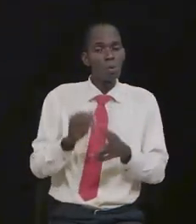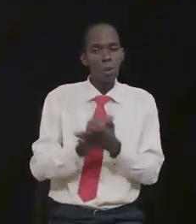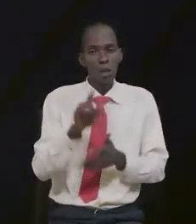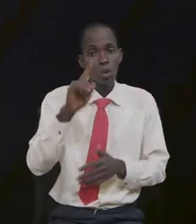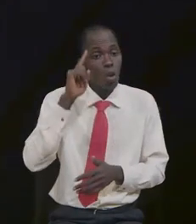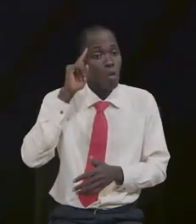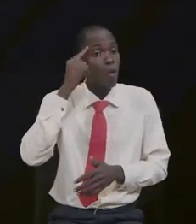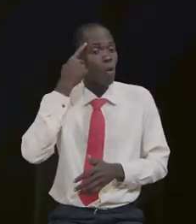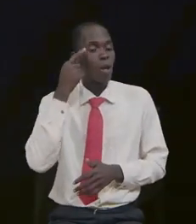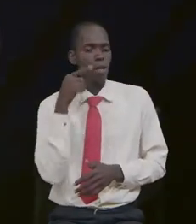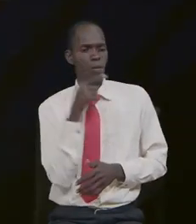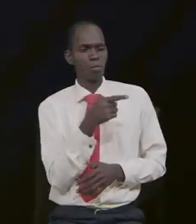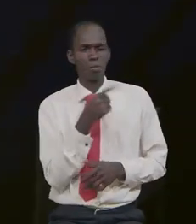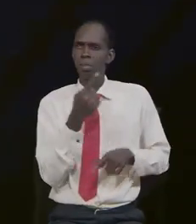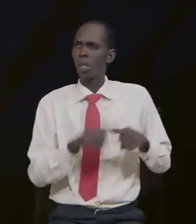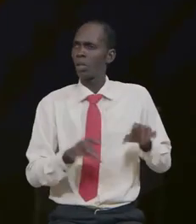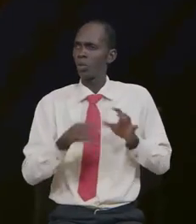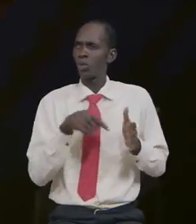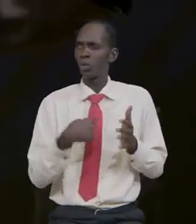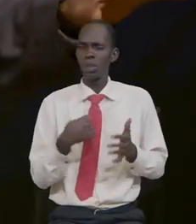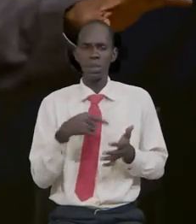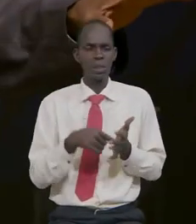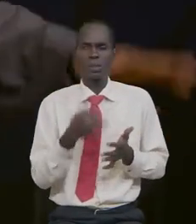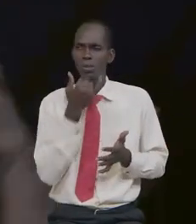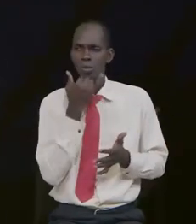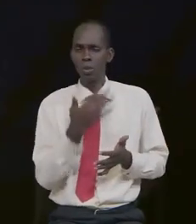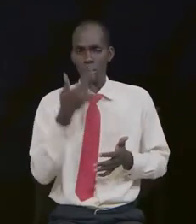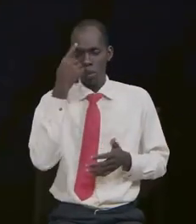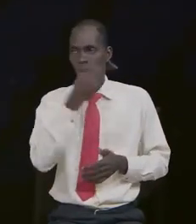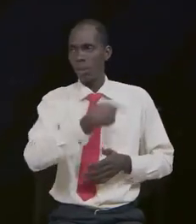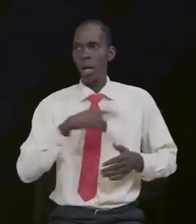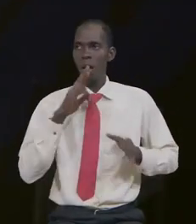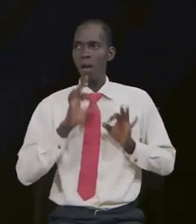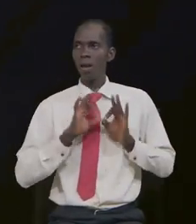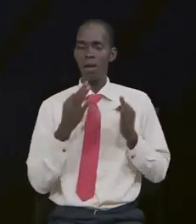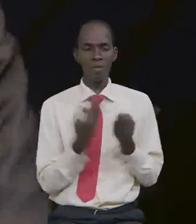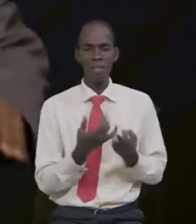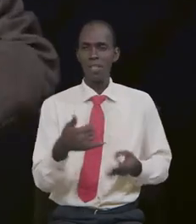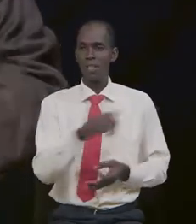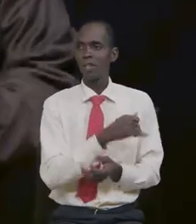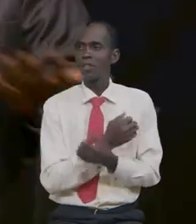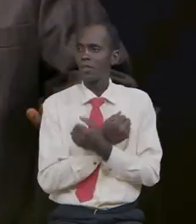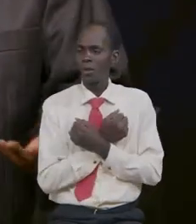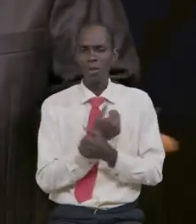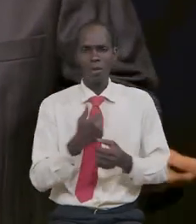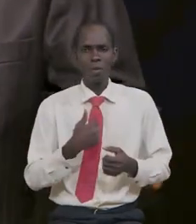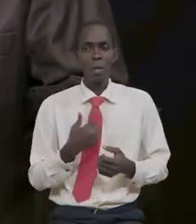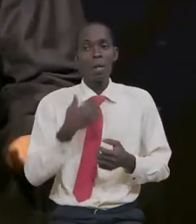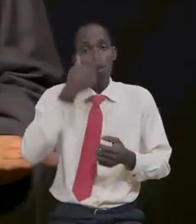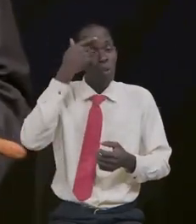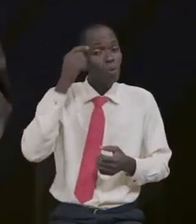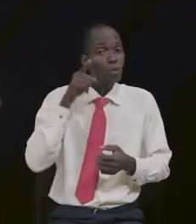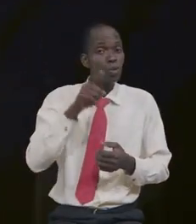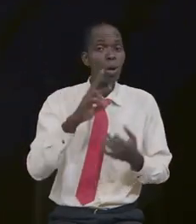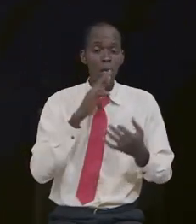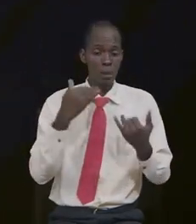they won't do this to me, that's my relative, and you know, they love me. Because you have given yourself